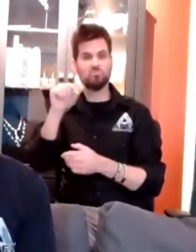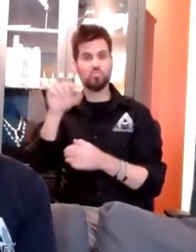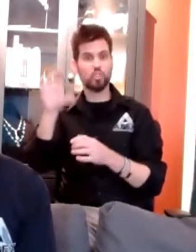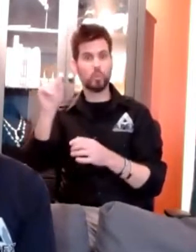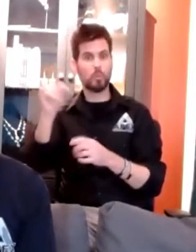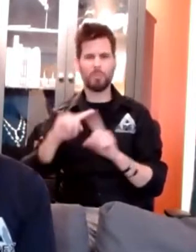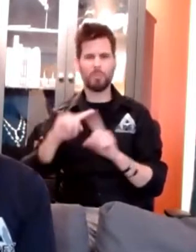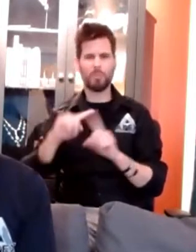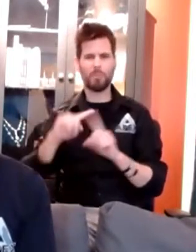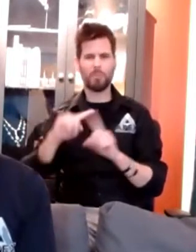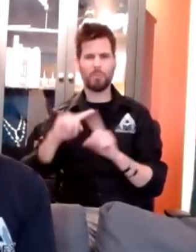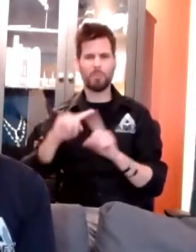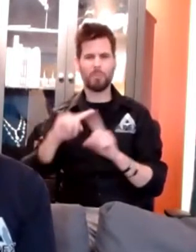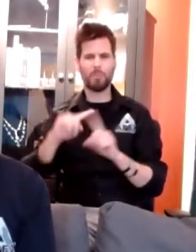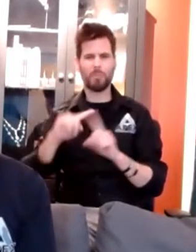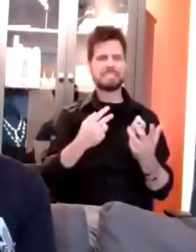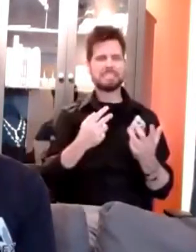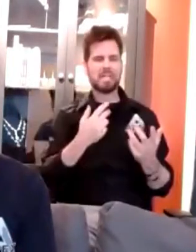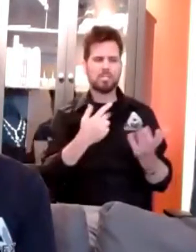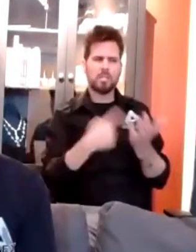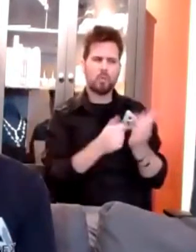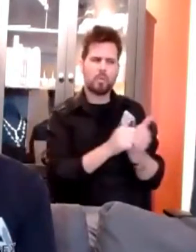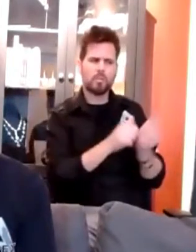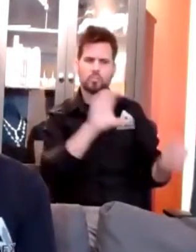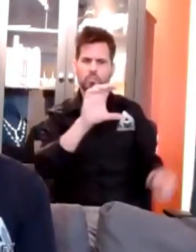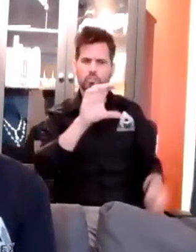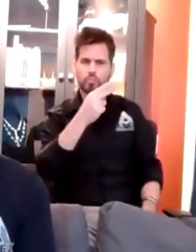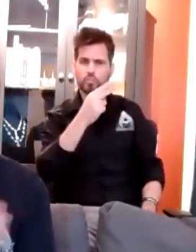perfect sense. And it kind of made me think,